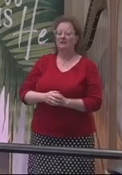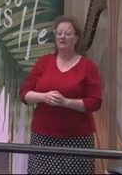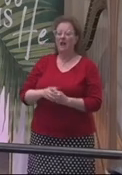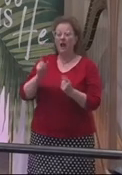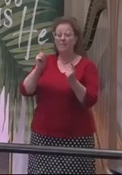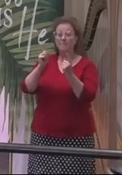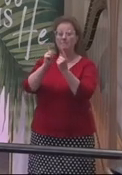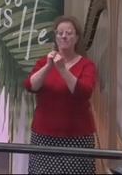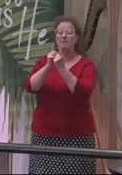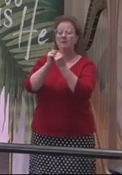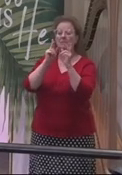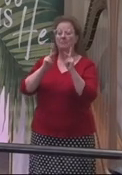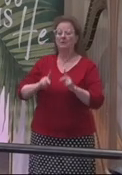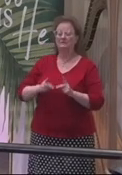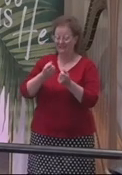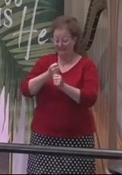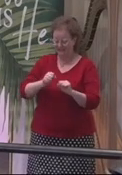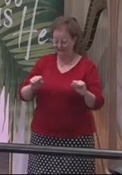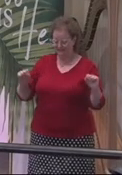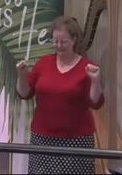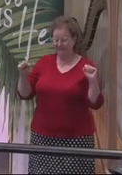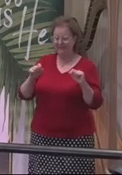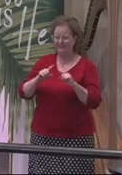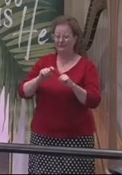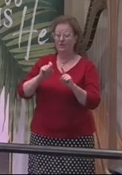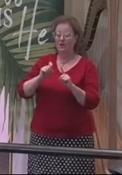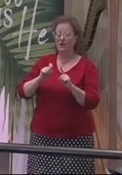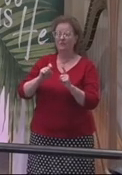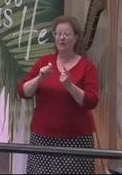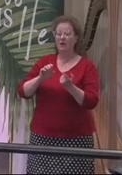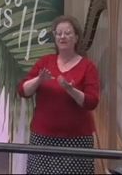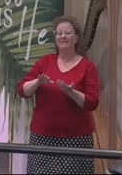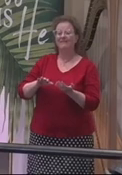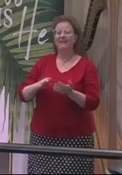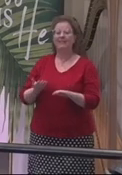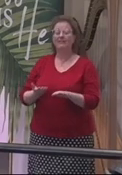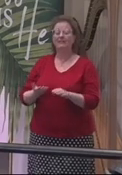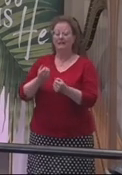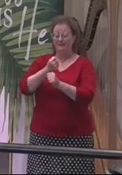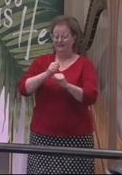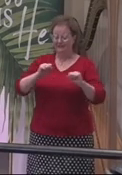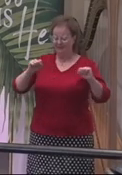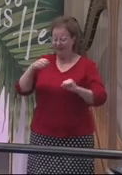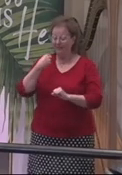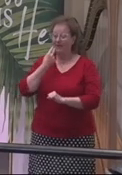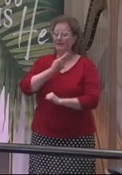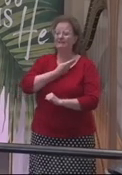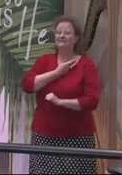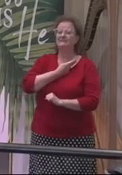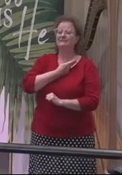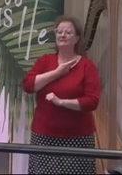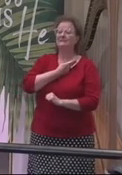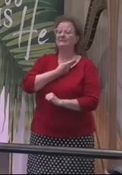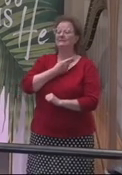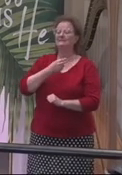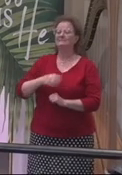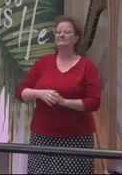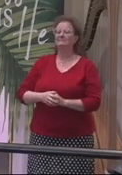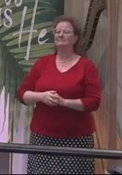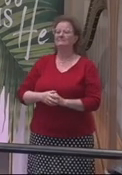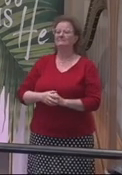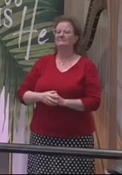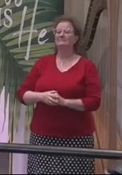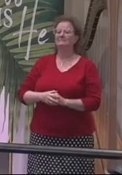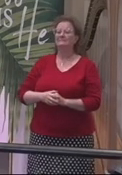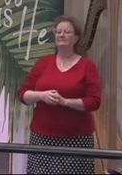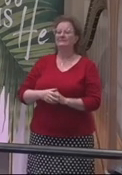can save them from the power of death. Hosanna means save us. And when they cried that out, it's as if they were crying out, save